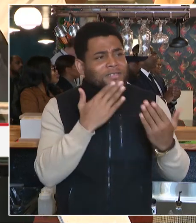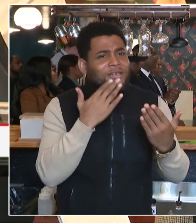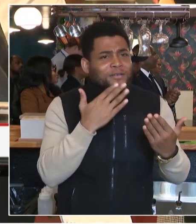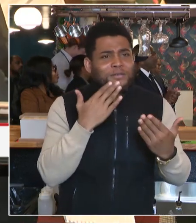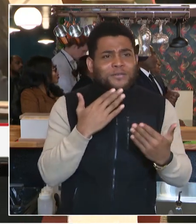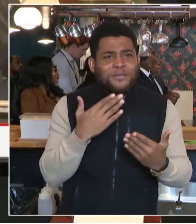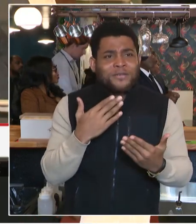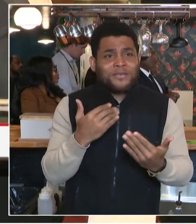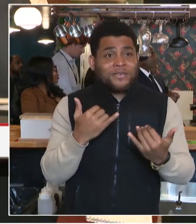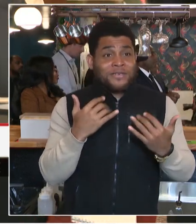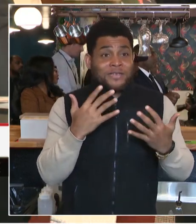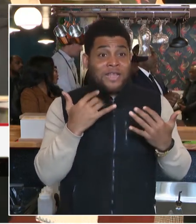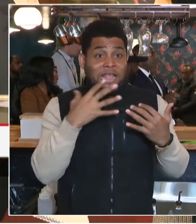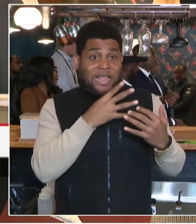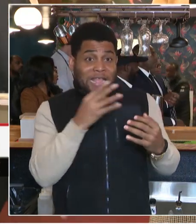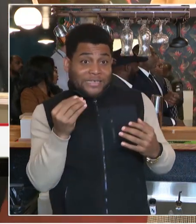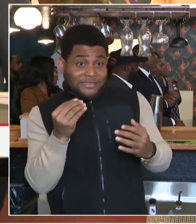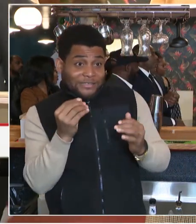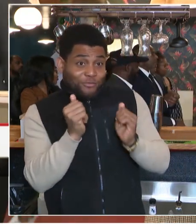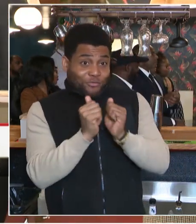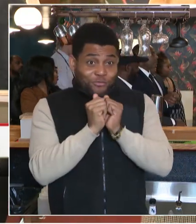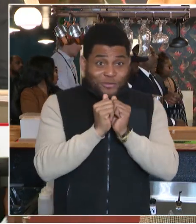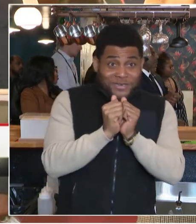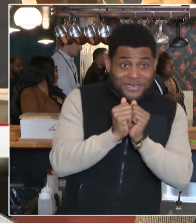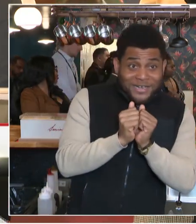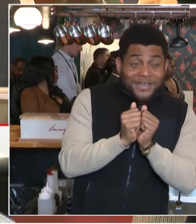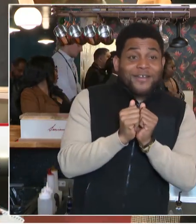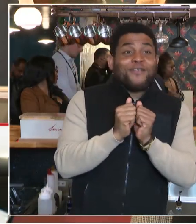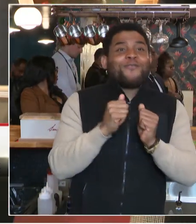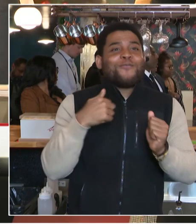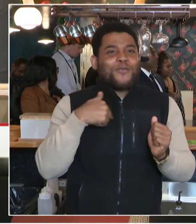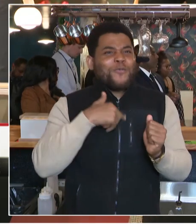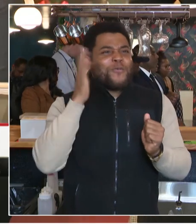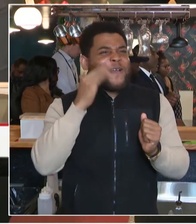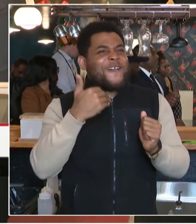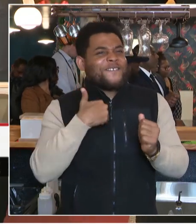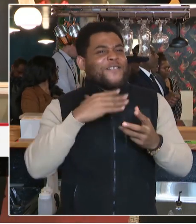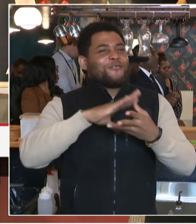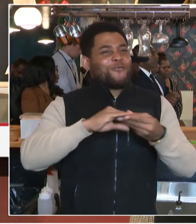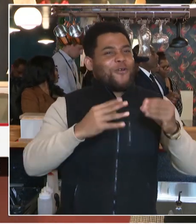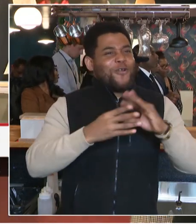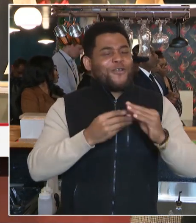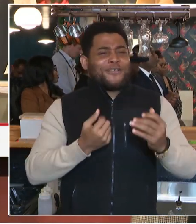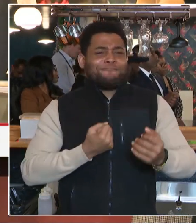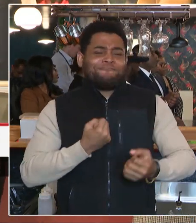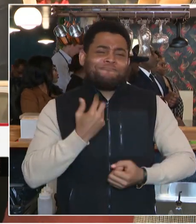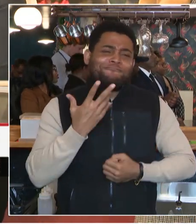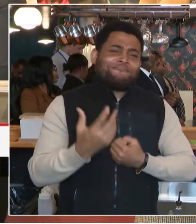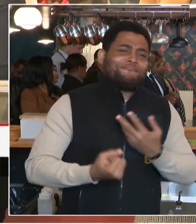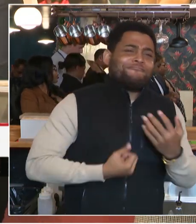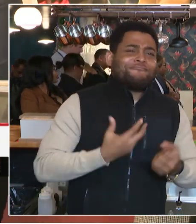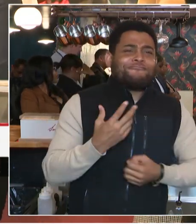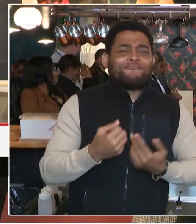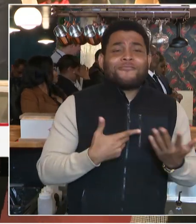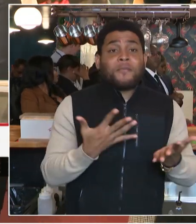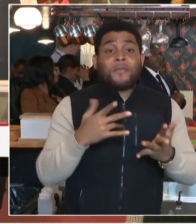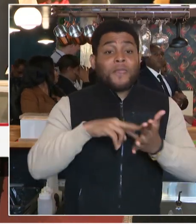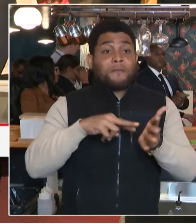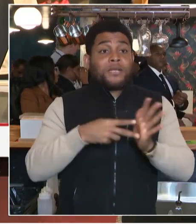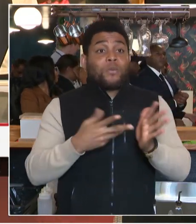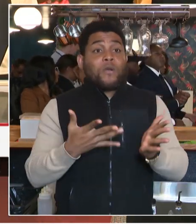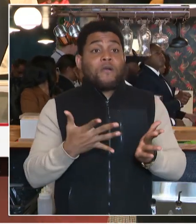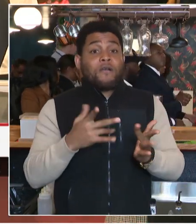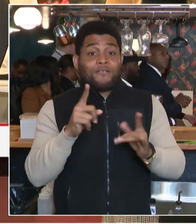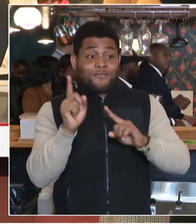And together, we tell our story. So when you go into a restaurant, take a selfie, tell your experience. Don't let